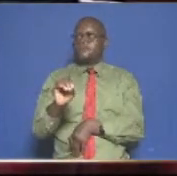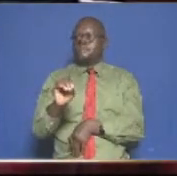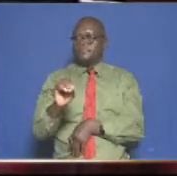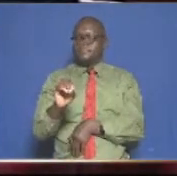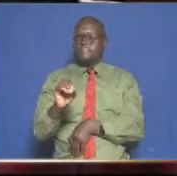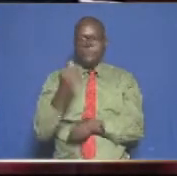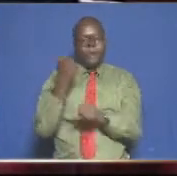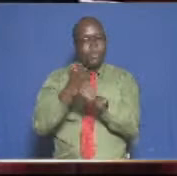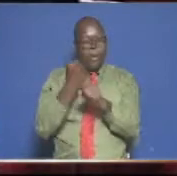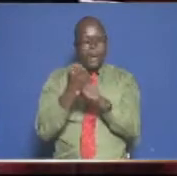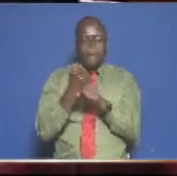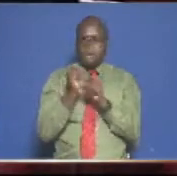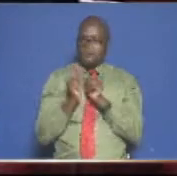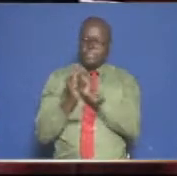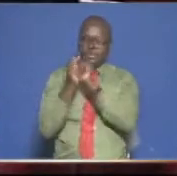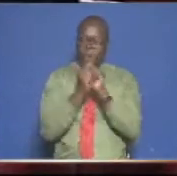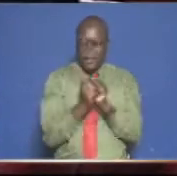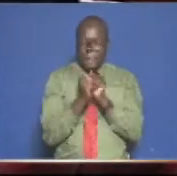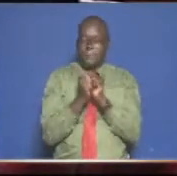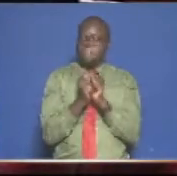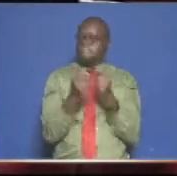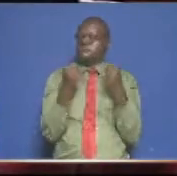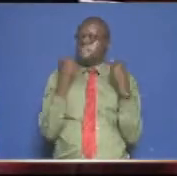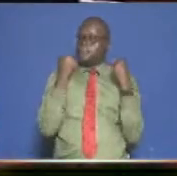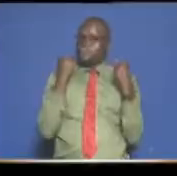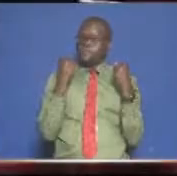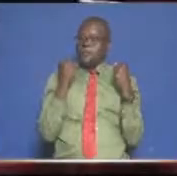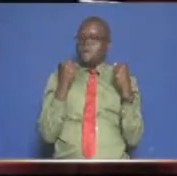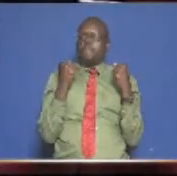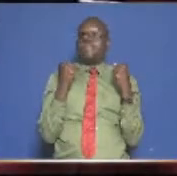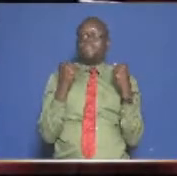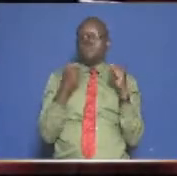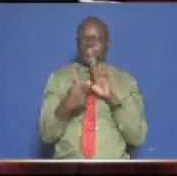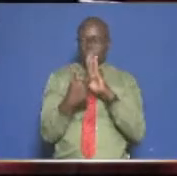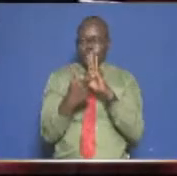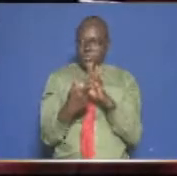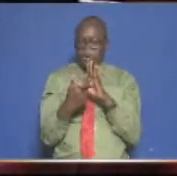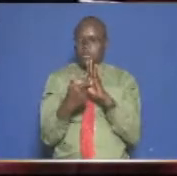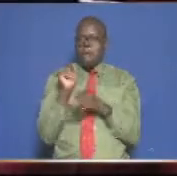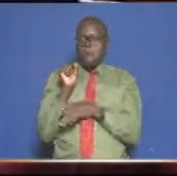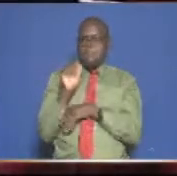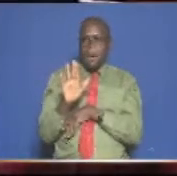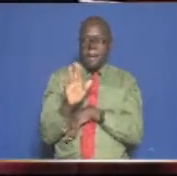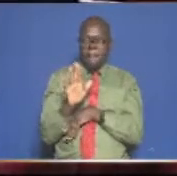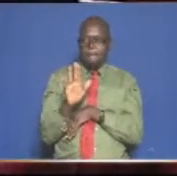teamwork and a sense of brevity in articulating